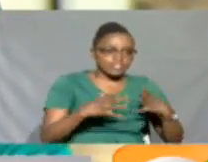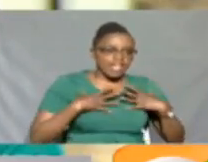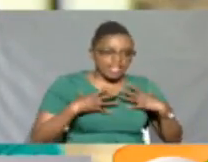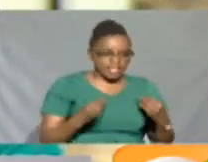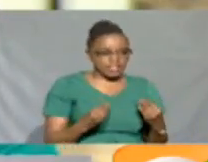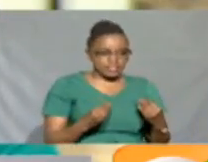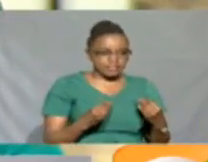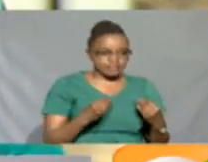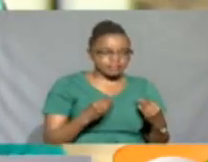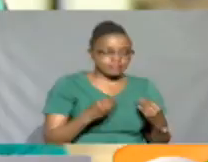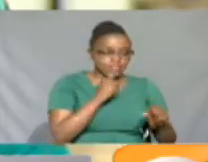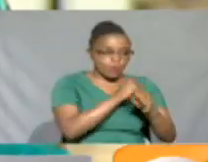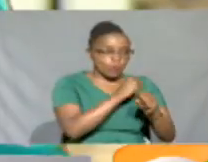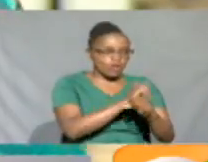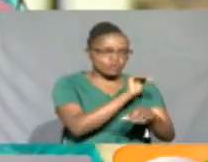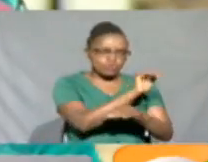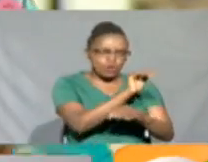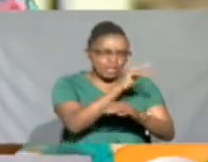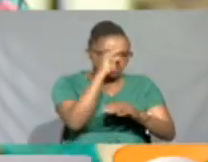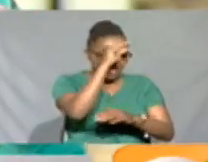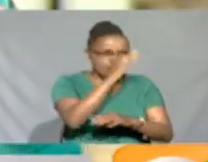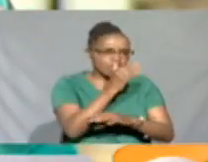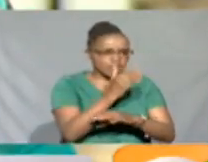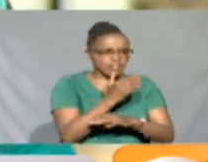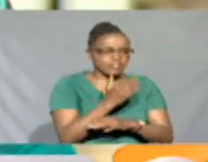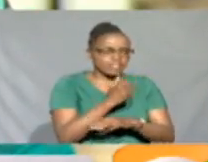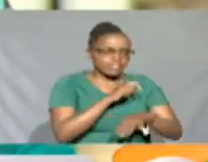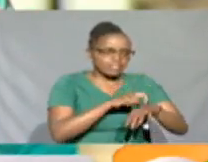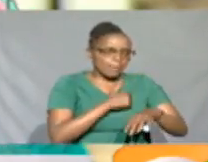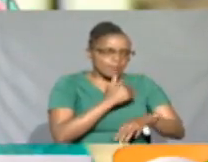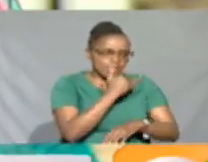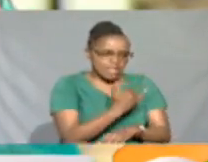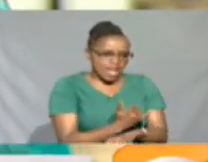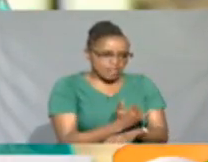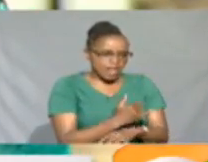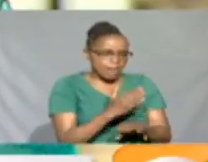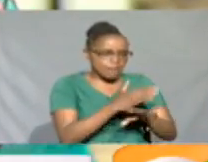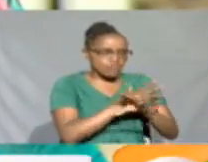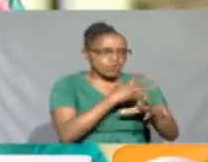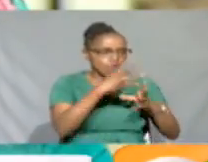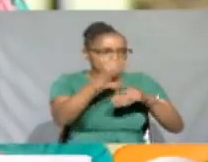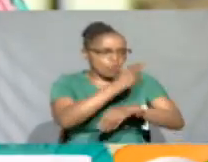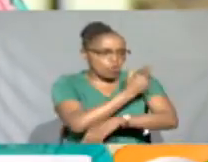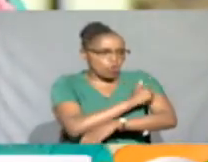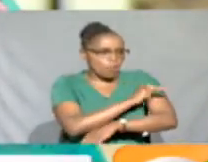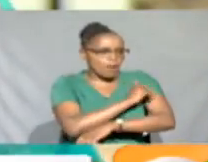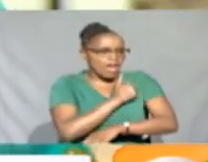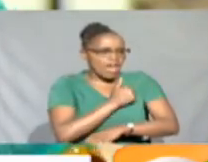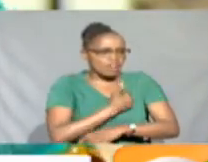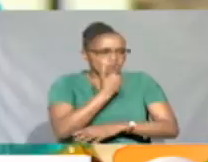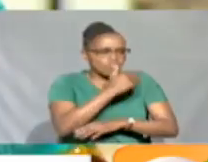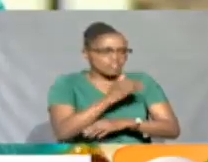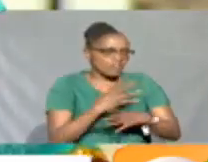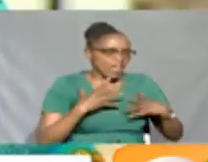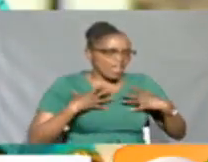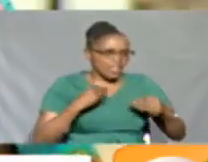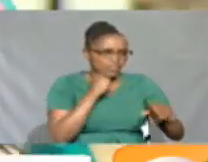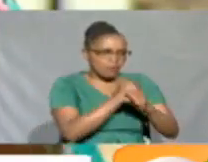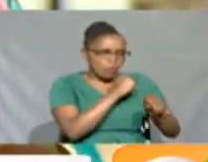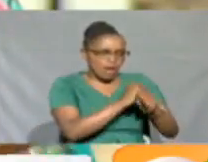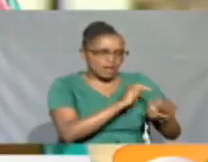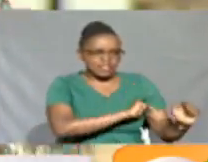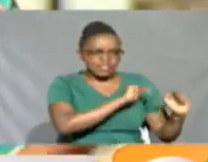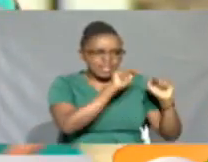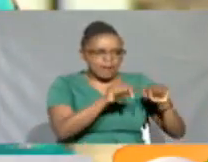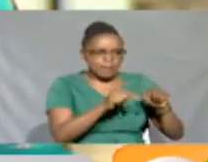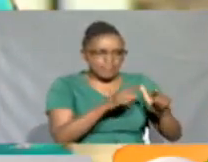beg our governors. Before, when I was a young child, before we even went to hospital, we used to call them health workers. They used to come,